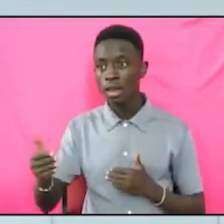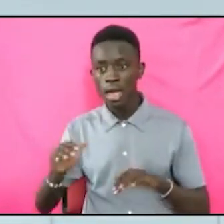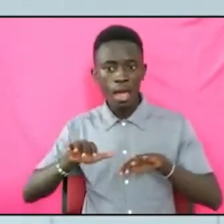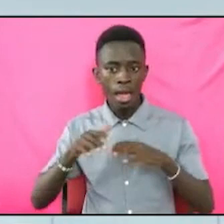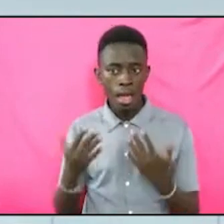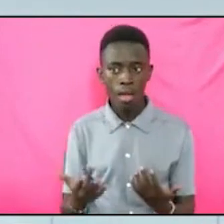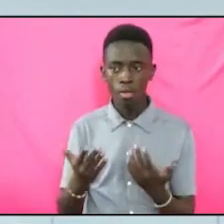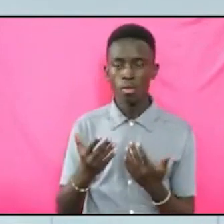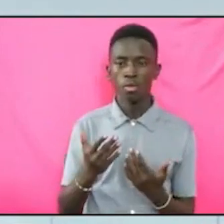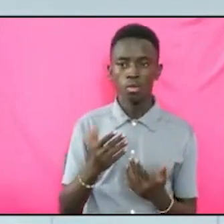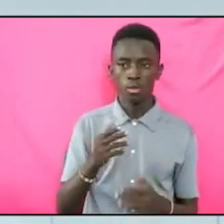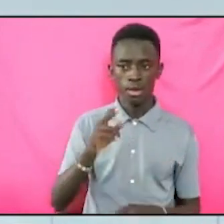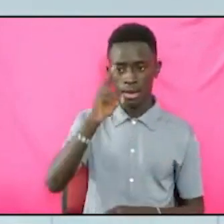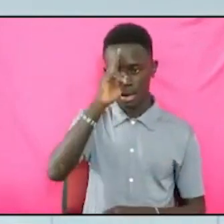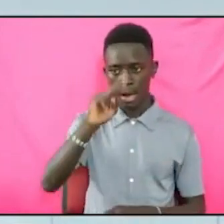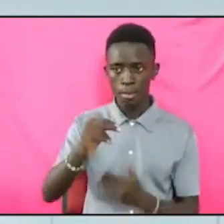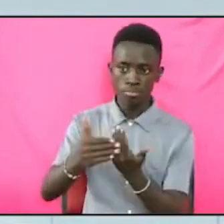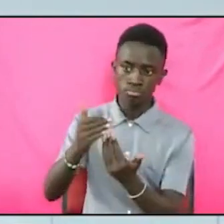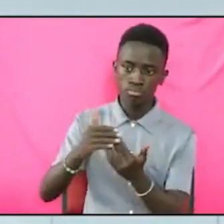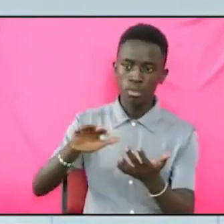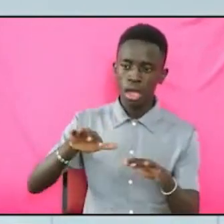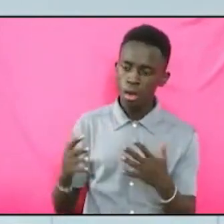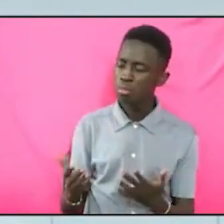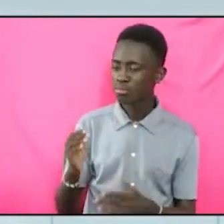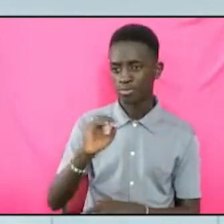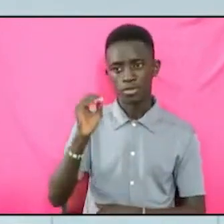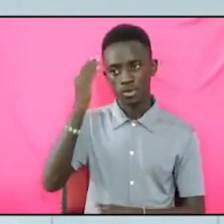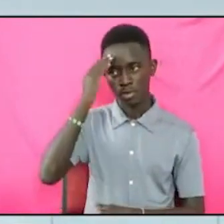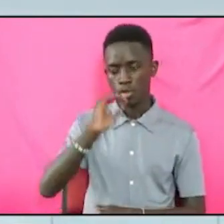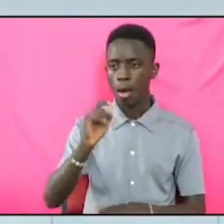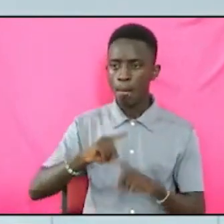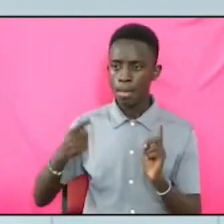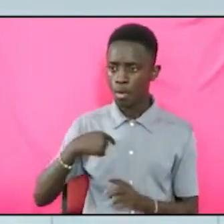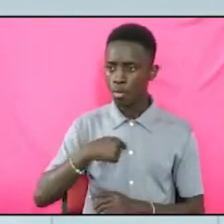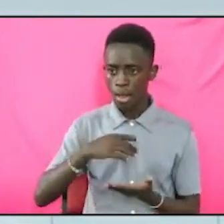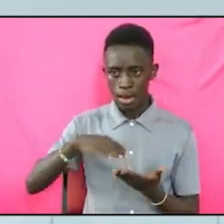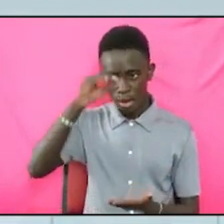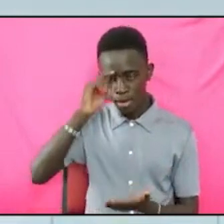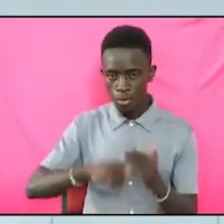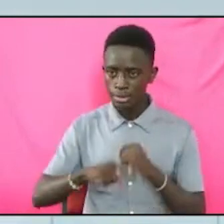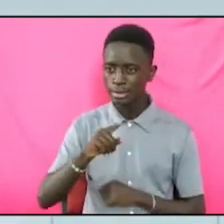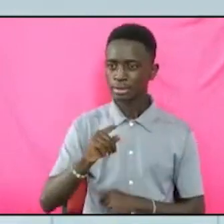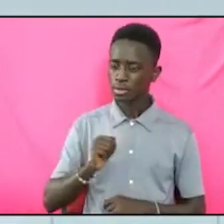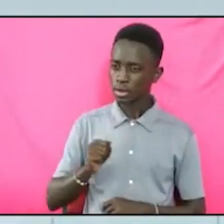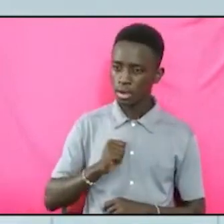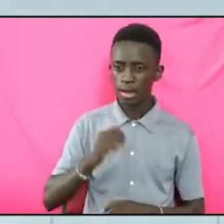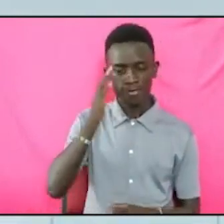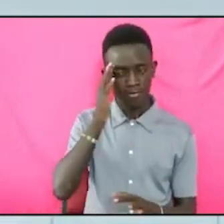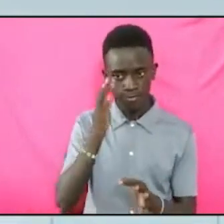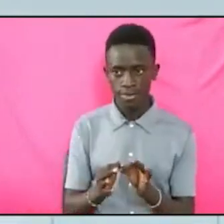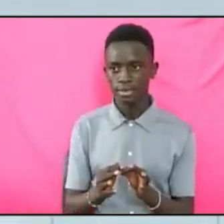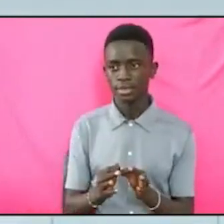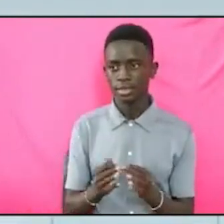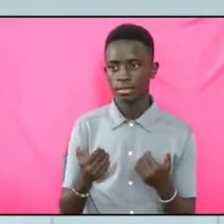house. We don't know. But one thing is clear. She held on to faith no matter what happens. It is of